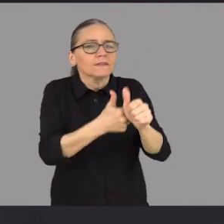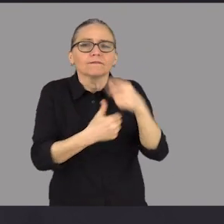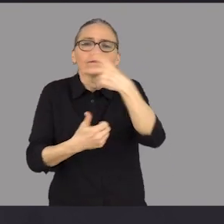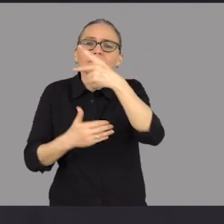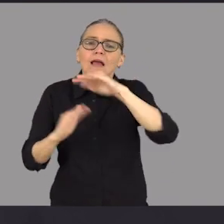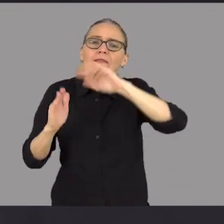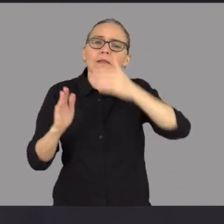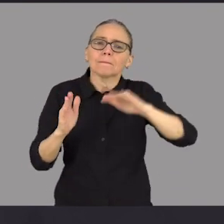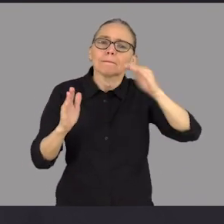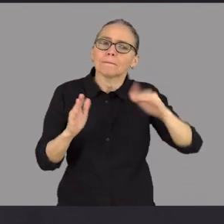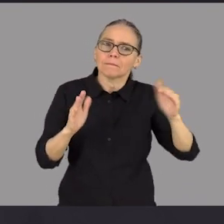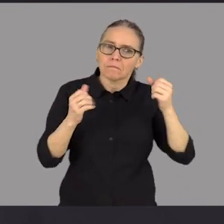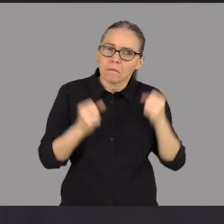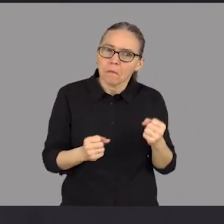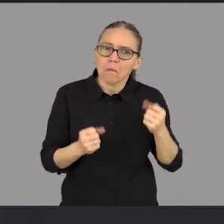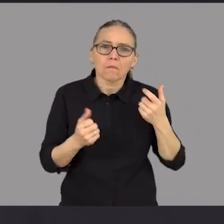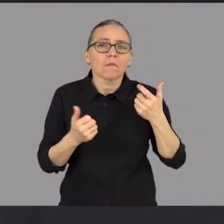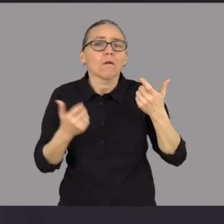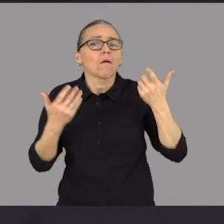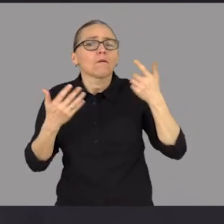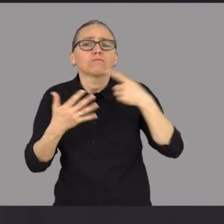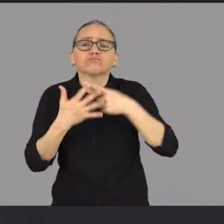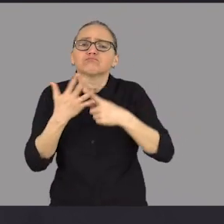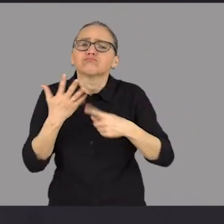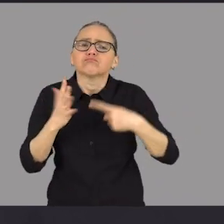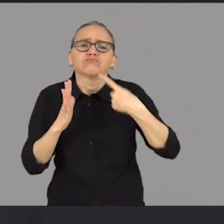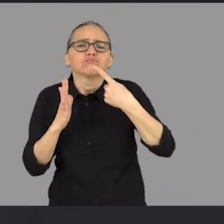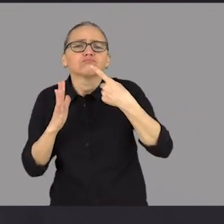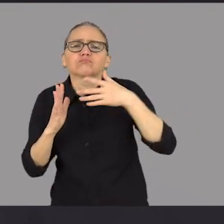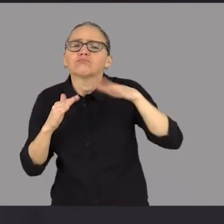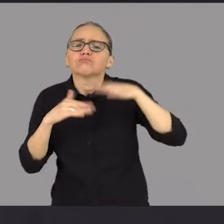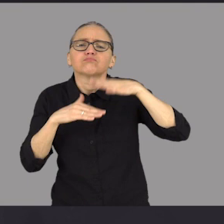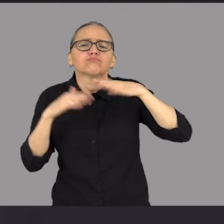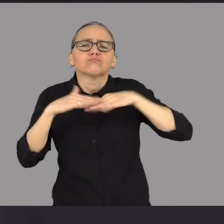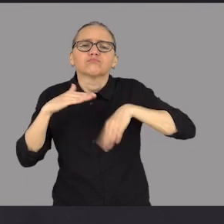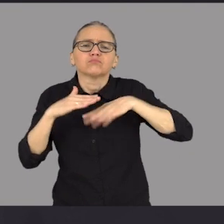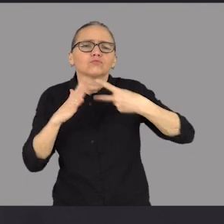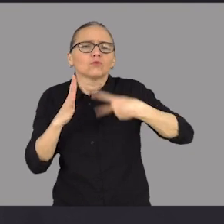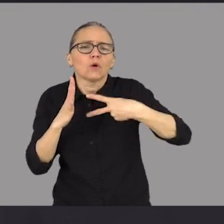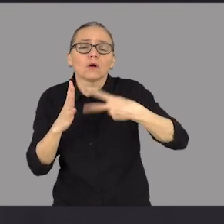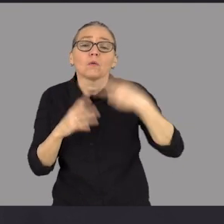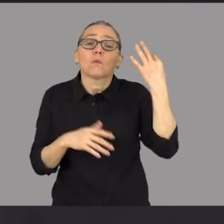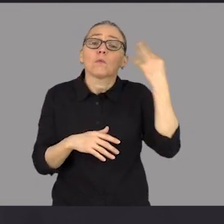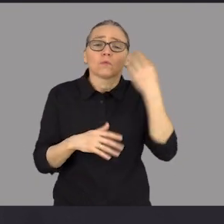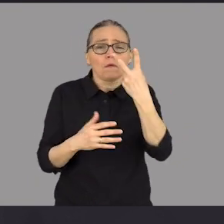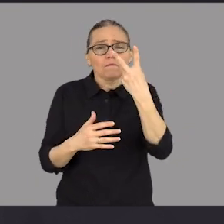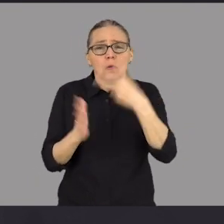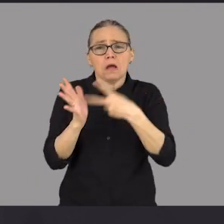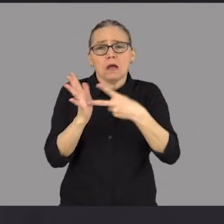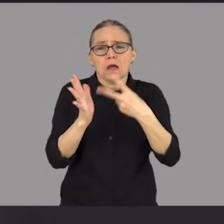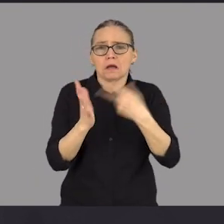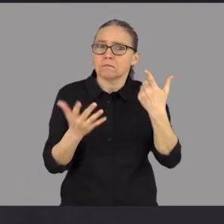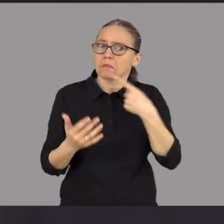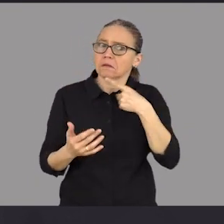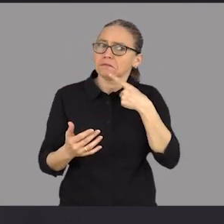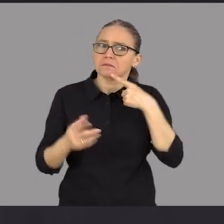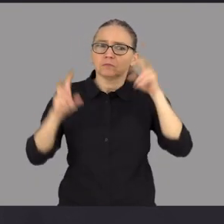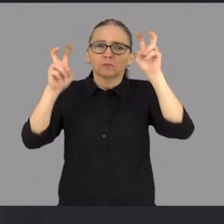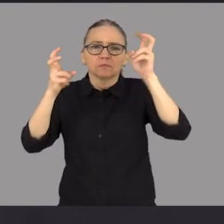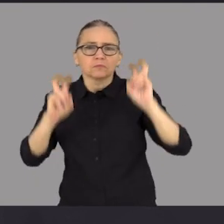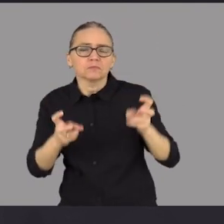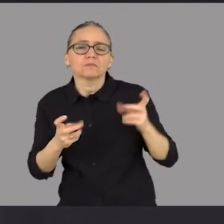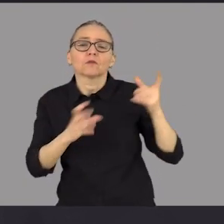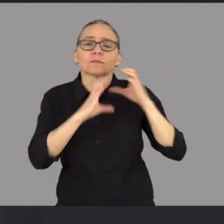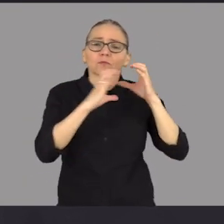your own time, usually within 2 hours. Two courses that may be of interest to you